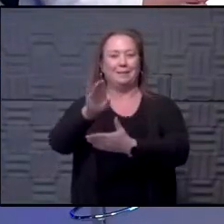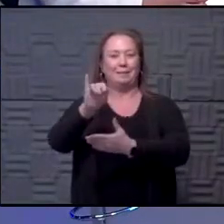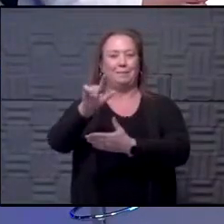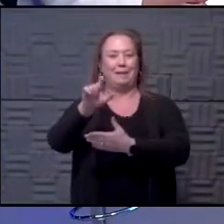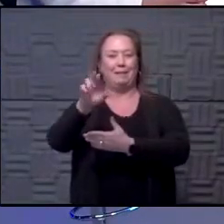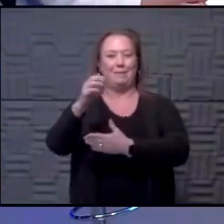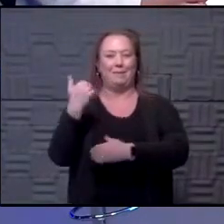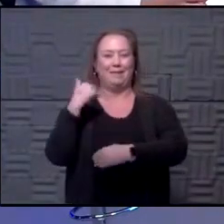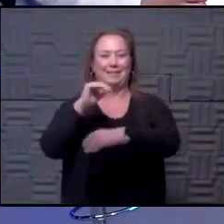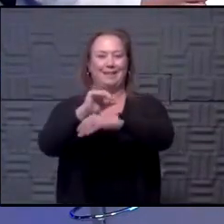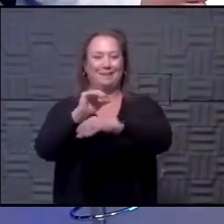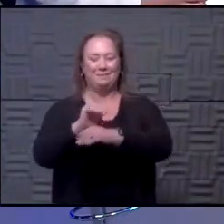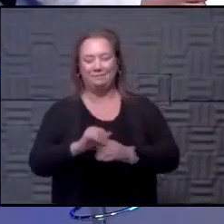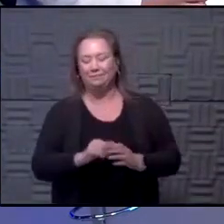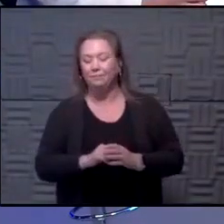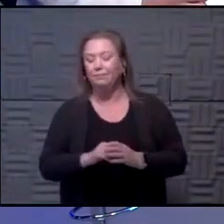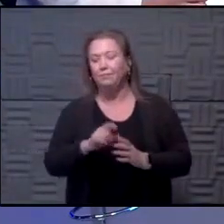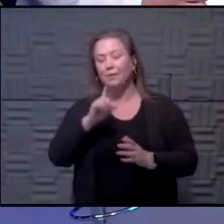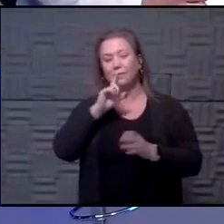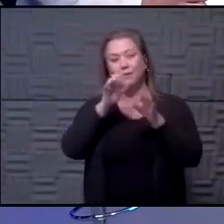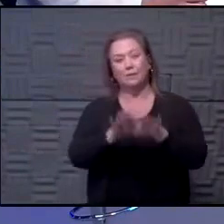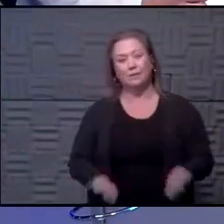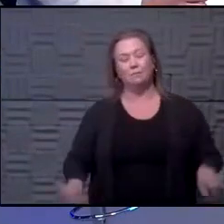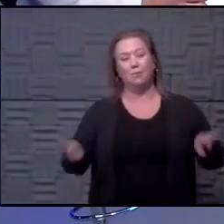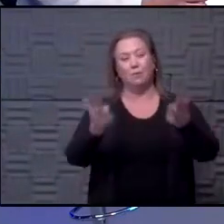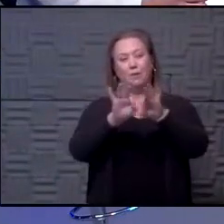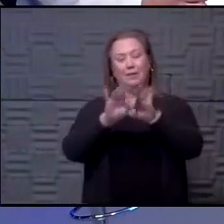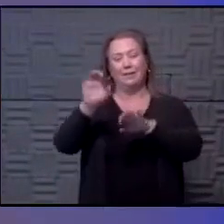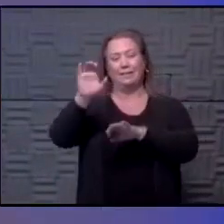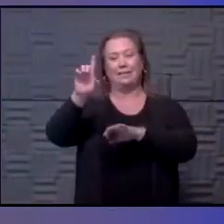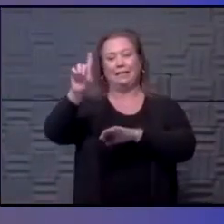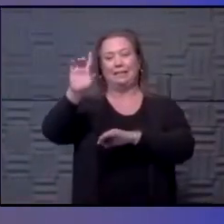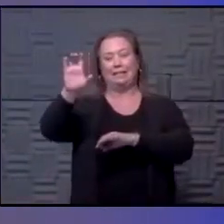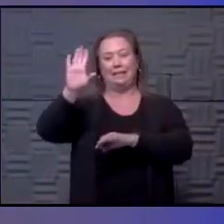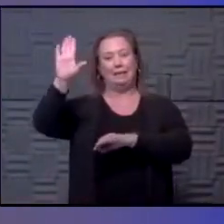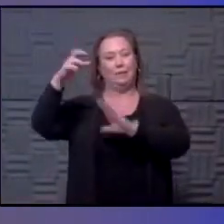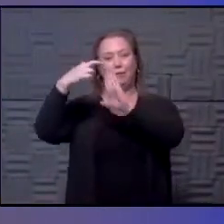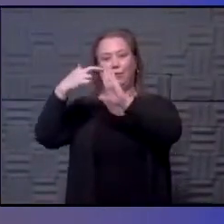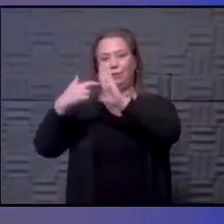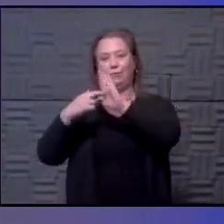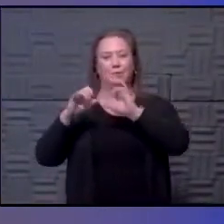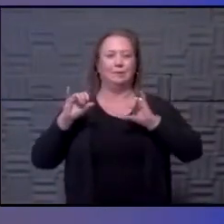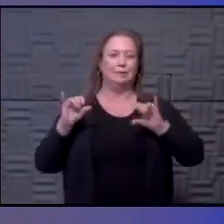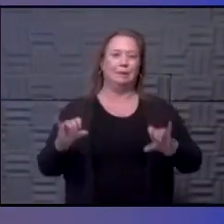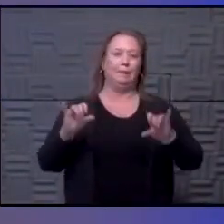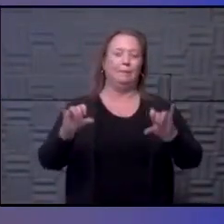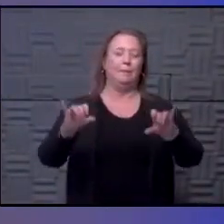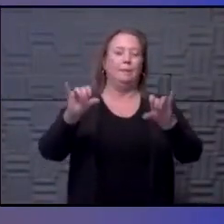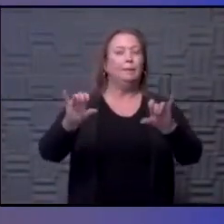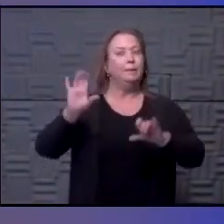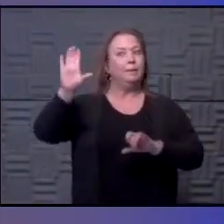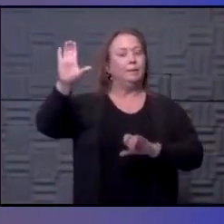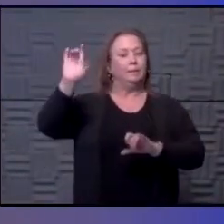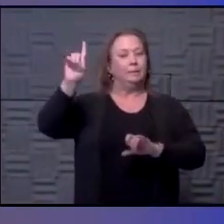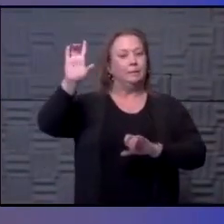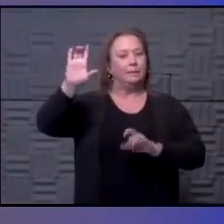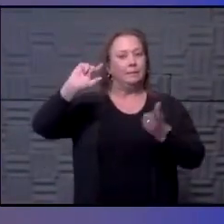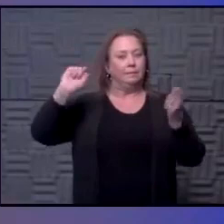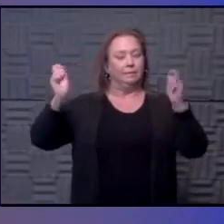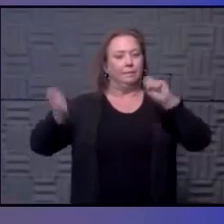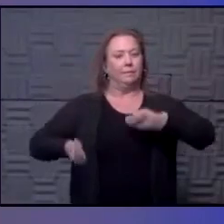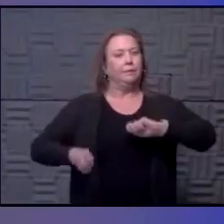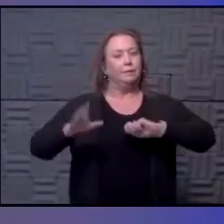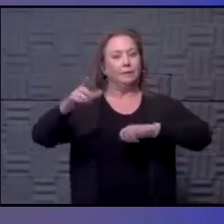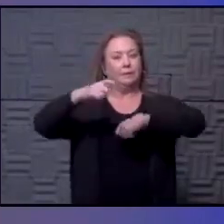Yeah, I think it's really important to acknowledge, too, that the interim guidance from the CDC has not changed yet. So until their evidence